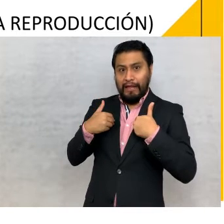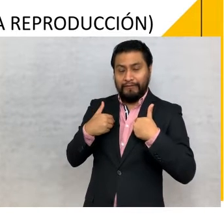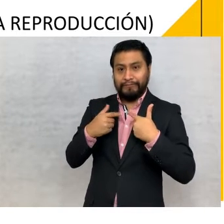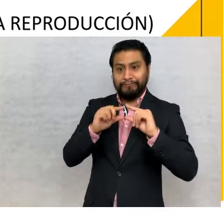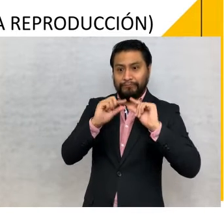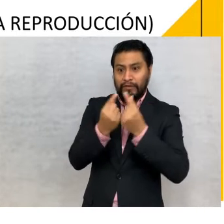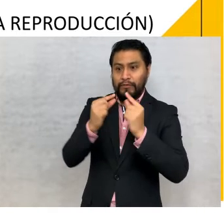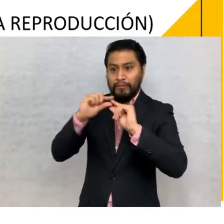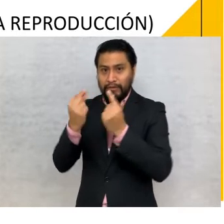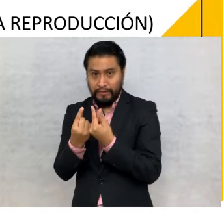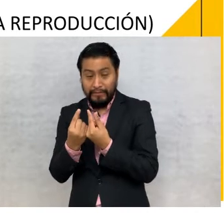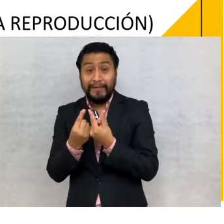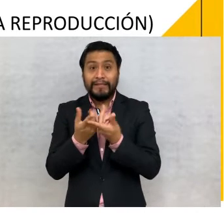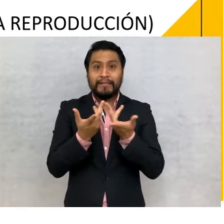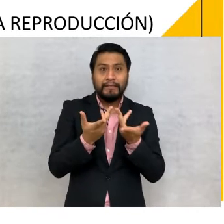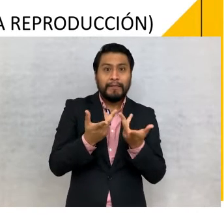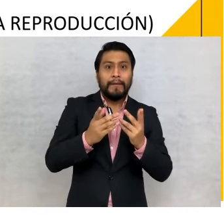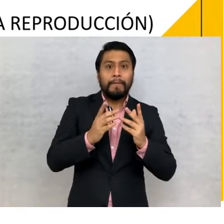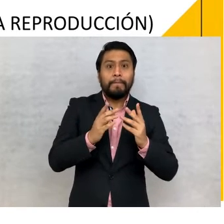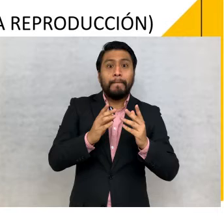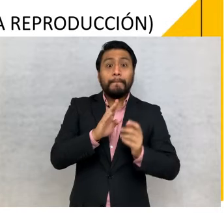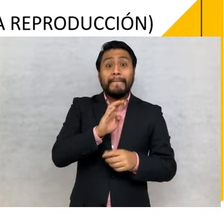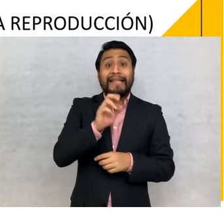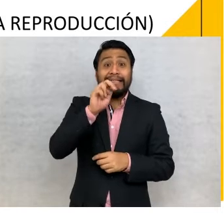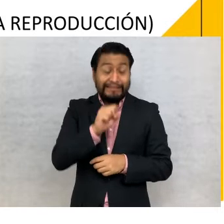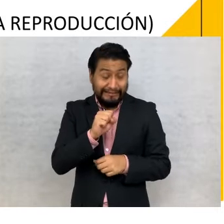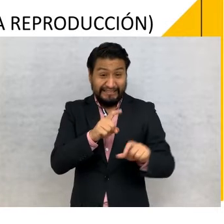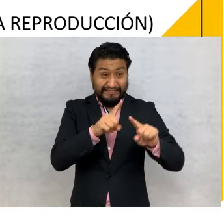of certain beings